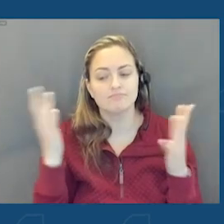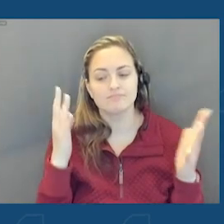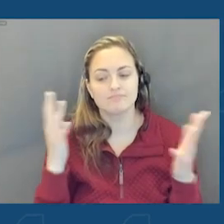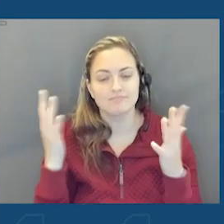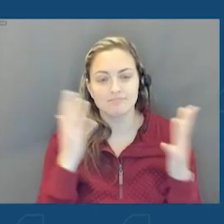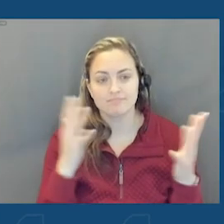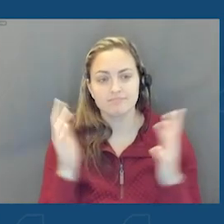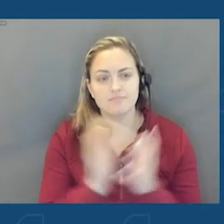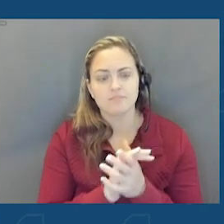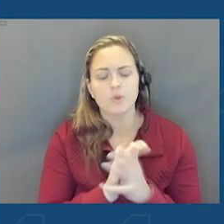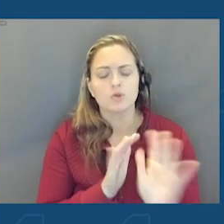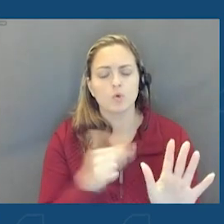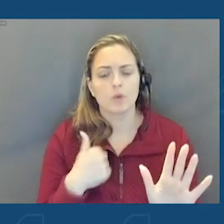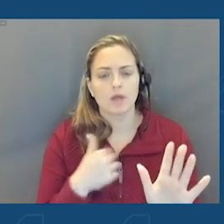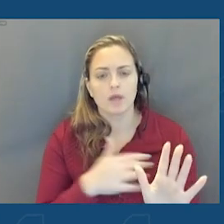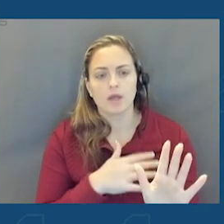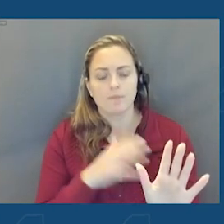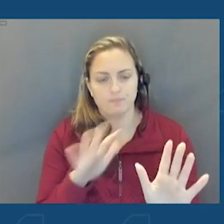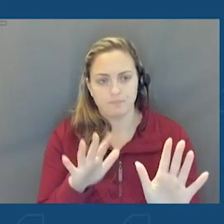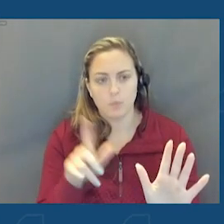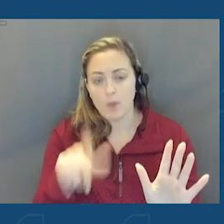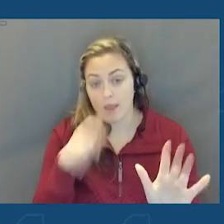And we have to